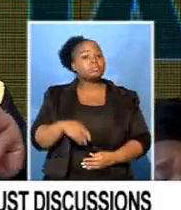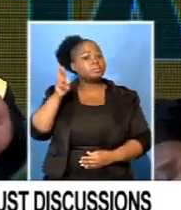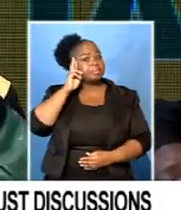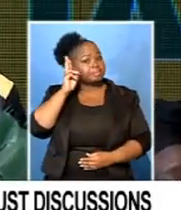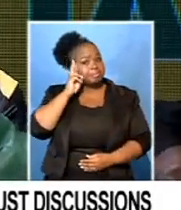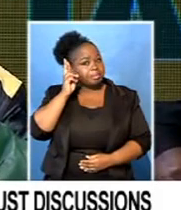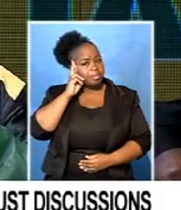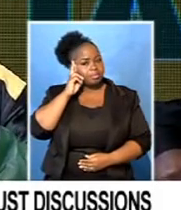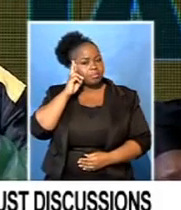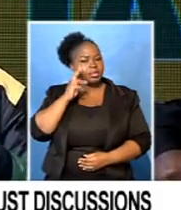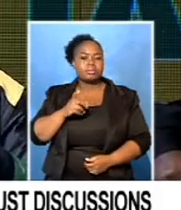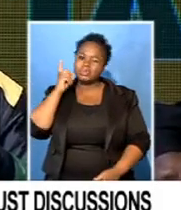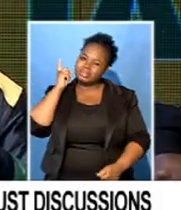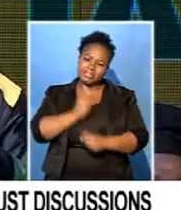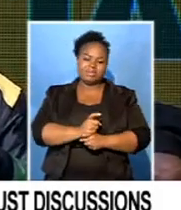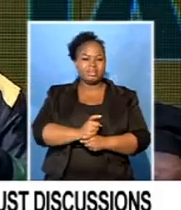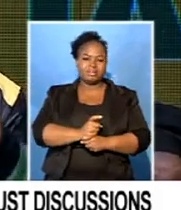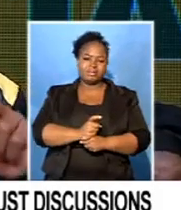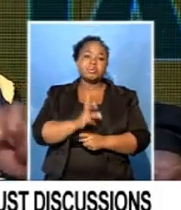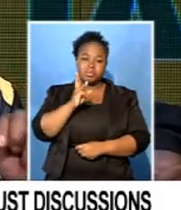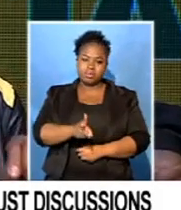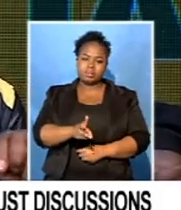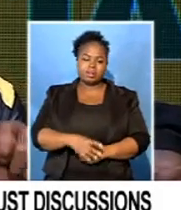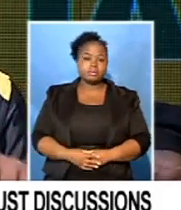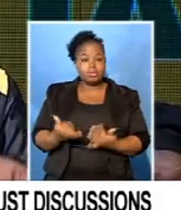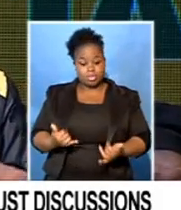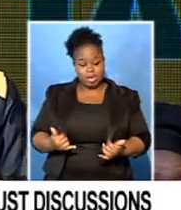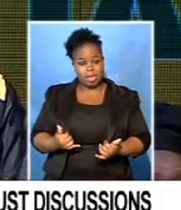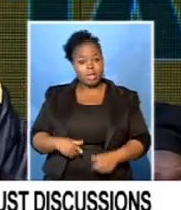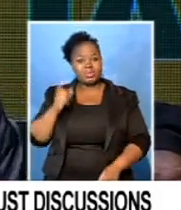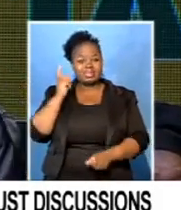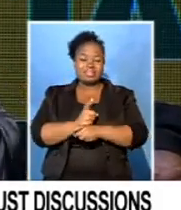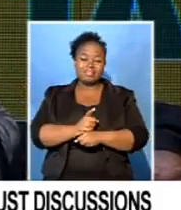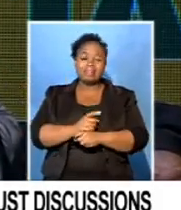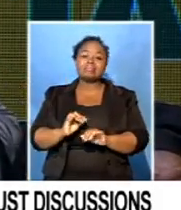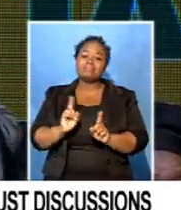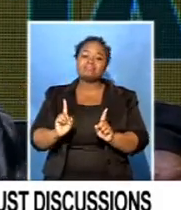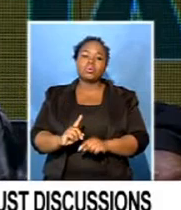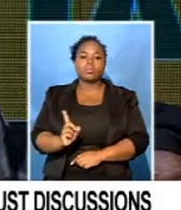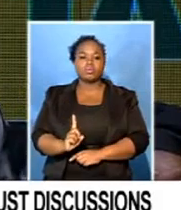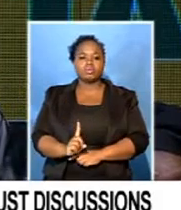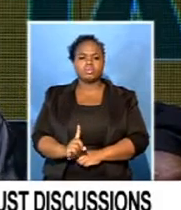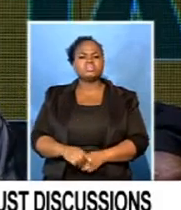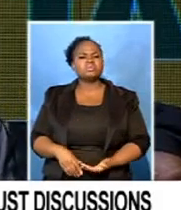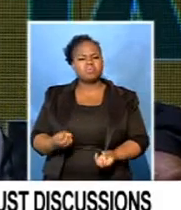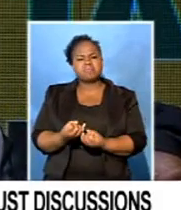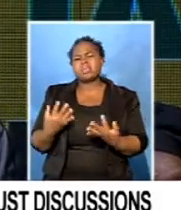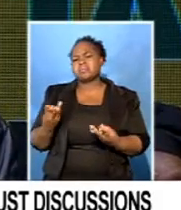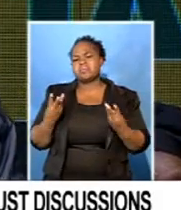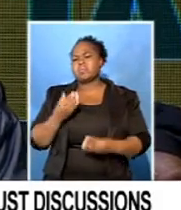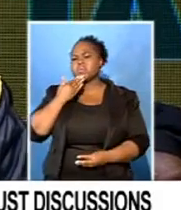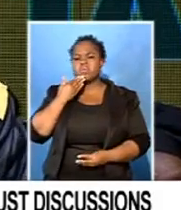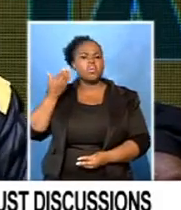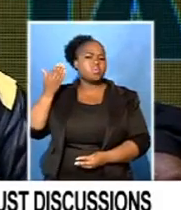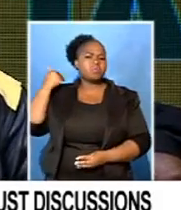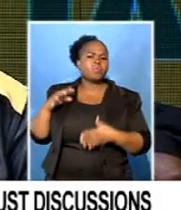remember, it will be more difficult then. So the difficulties we are faced with today were known by those who led us, that